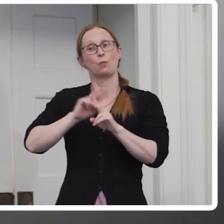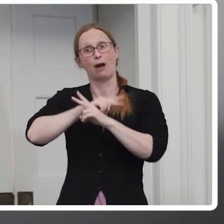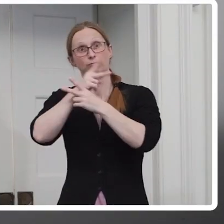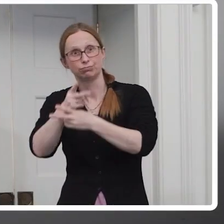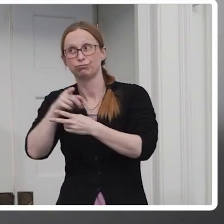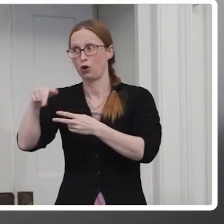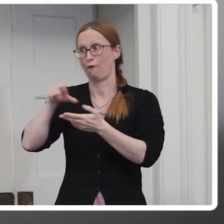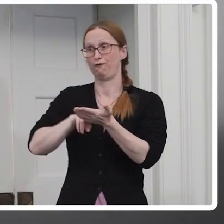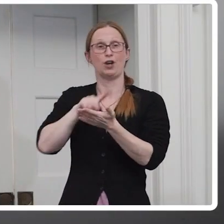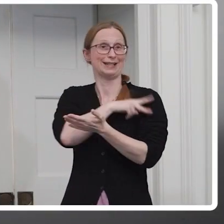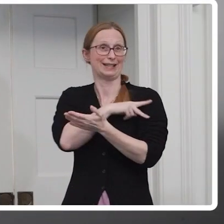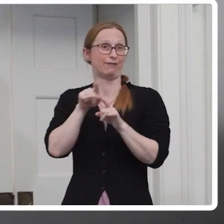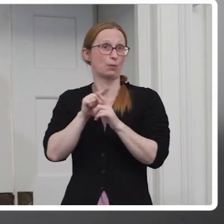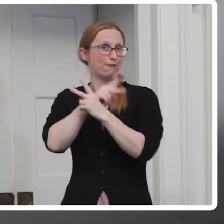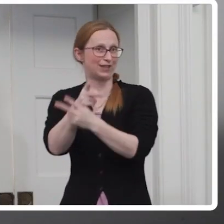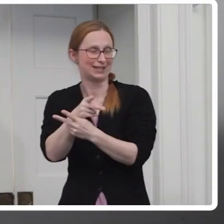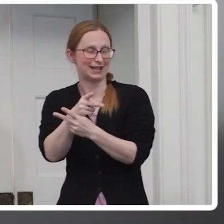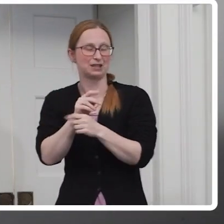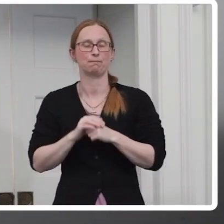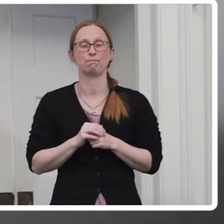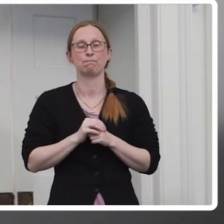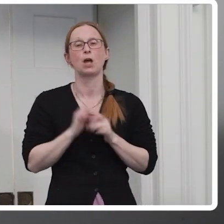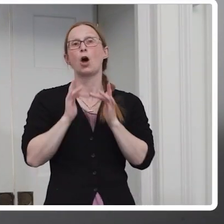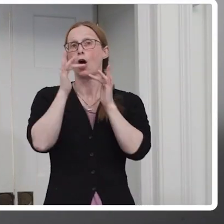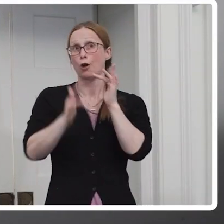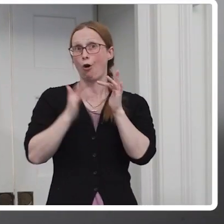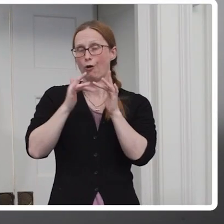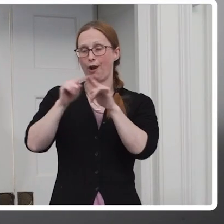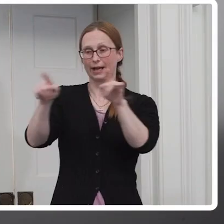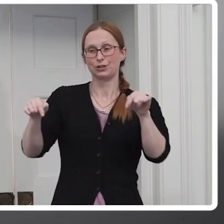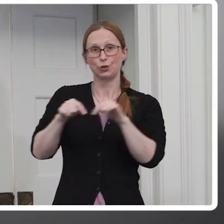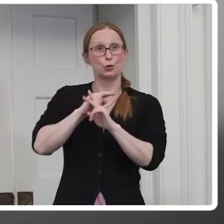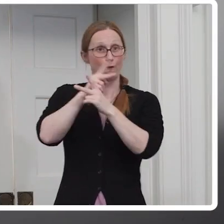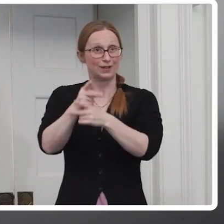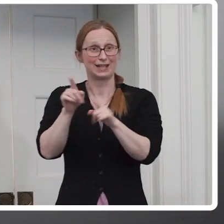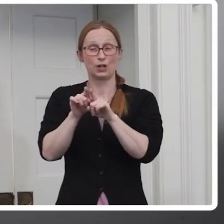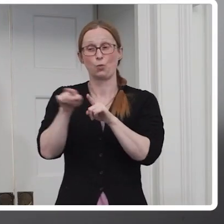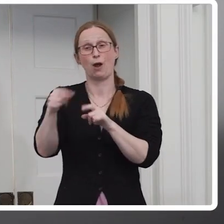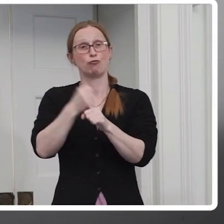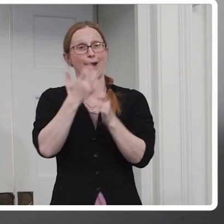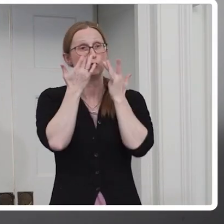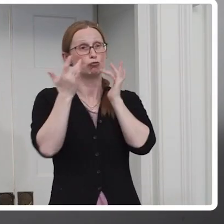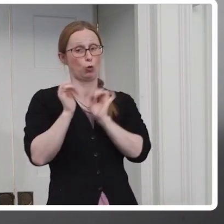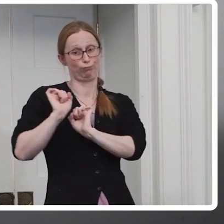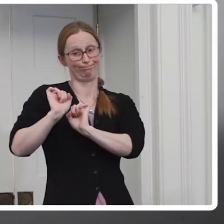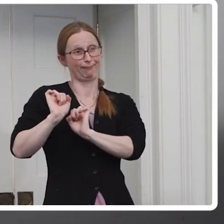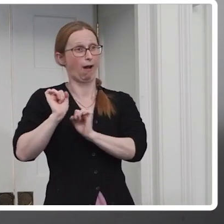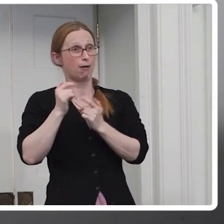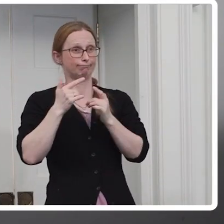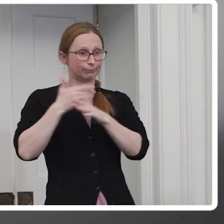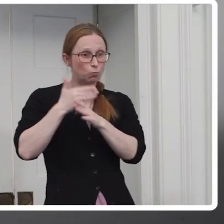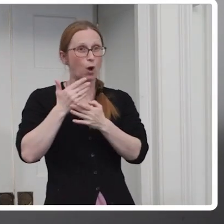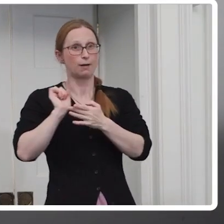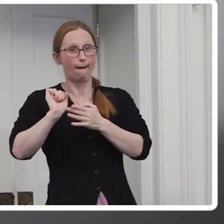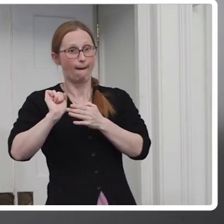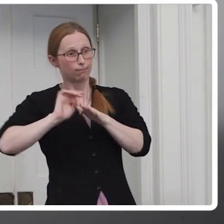studio visit from Dash and Compton Verney staff. An online studio visit where Grace provided a glimpse into her studio